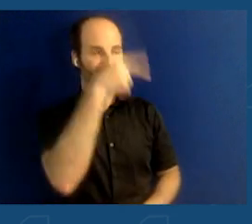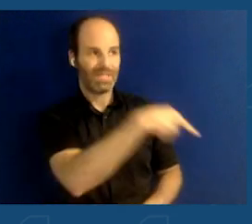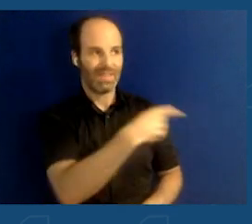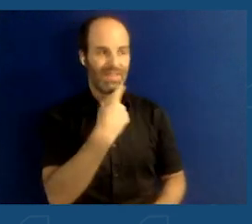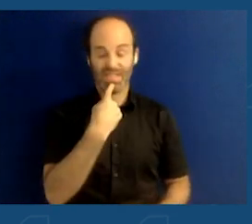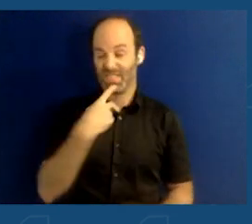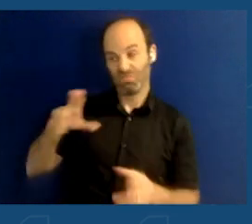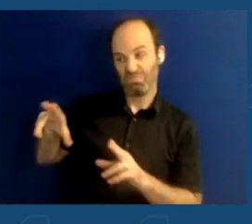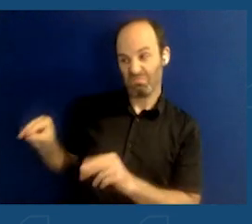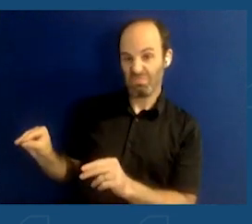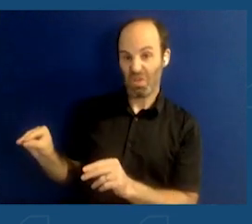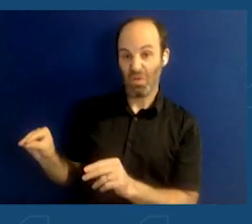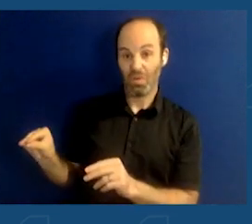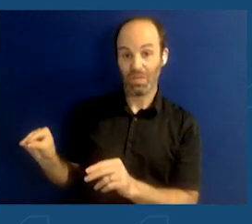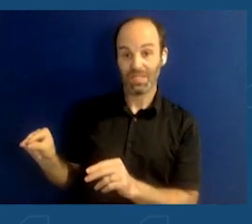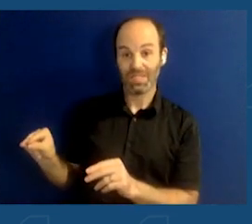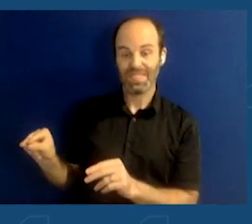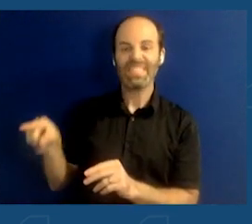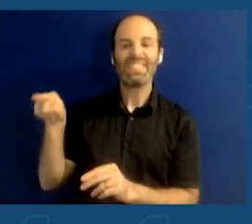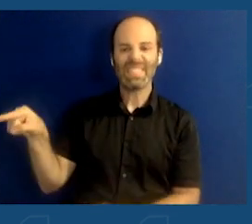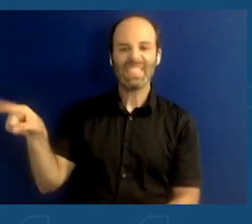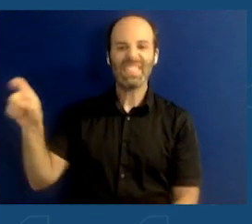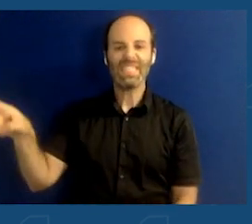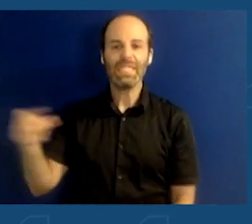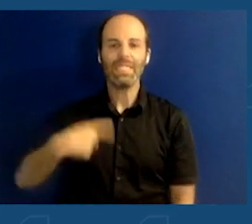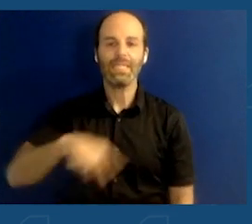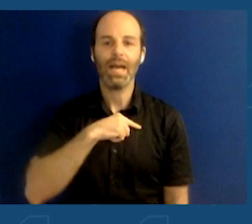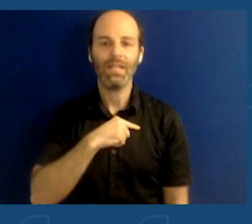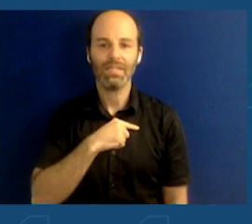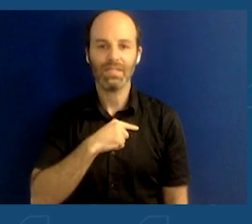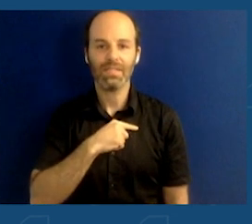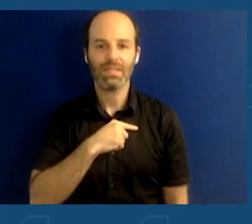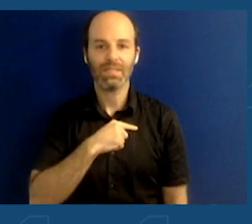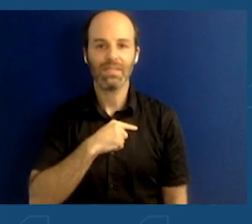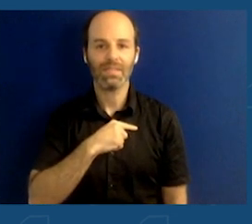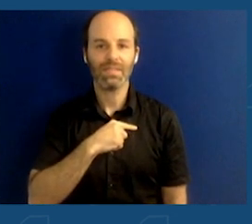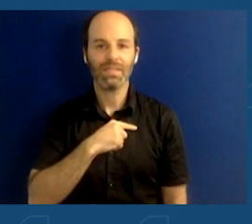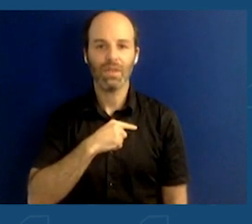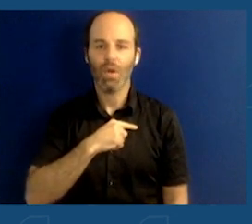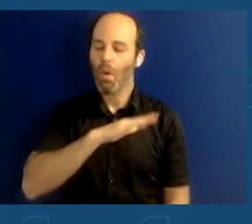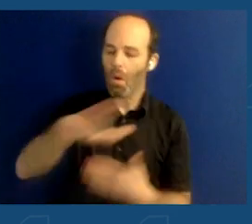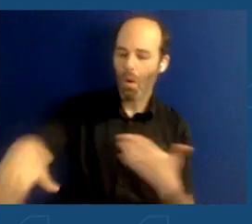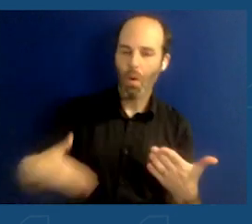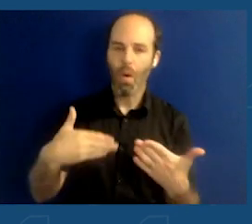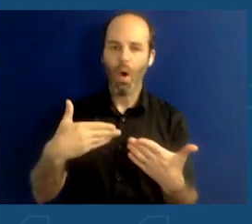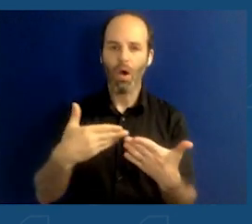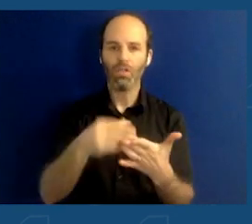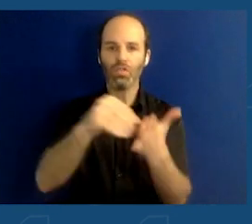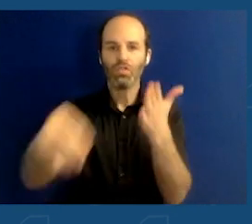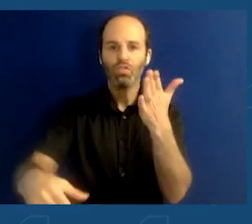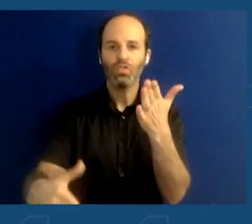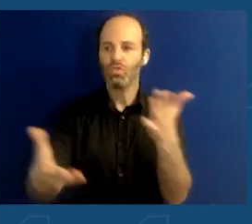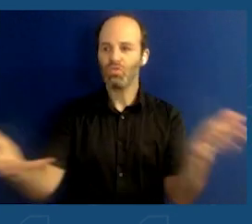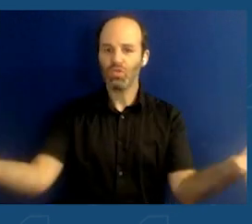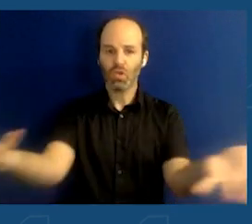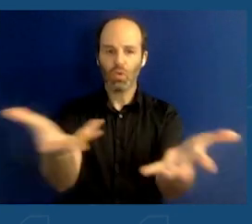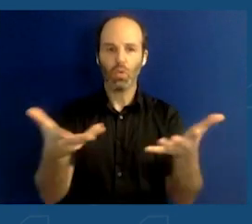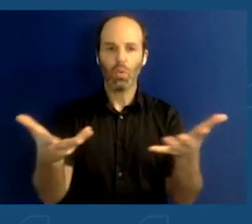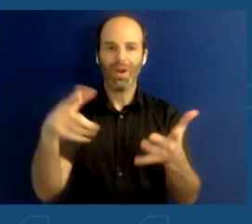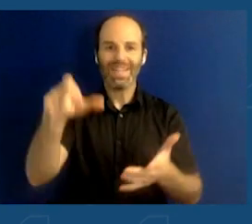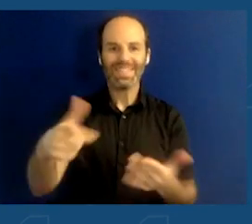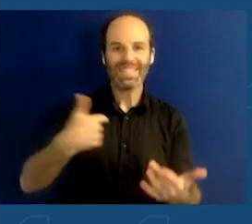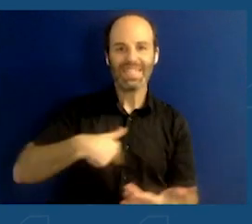him, he needs us. All the students need us to help them